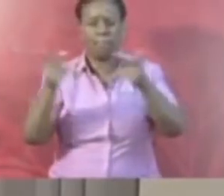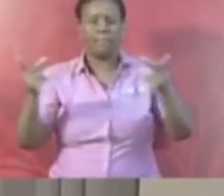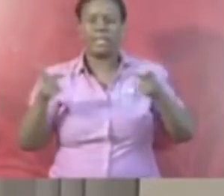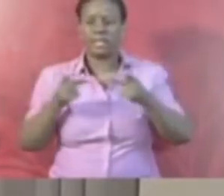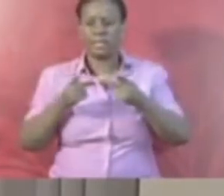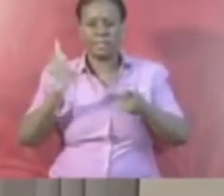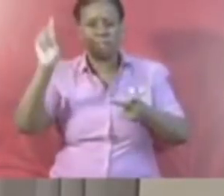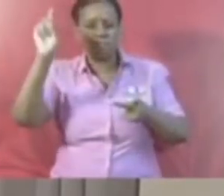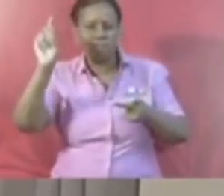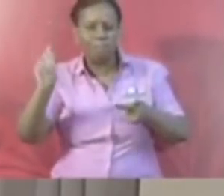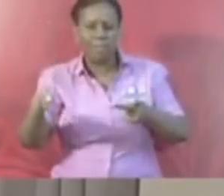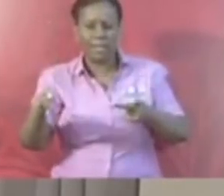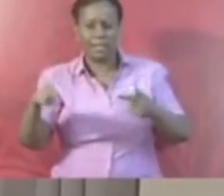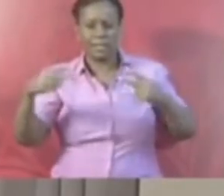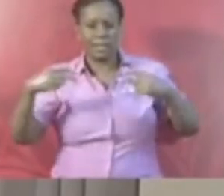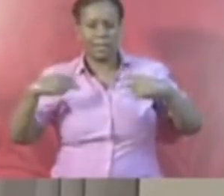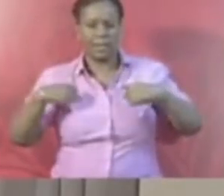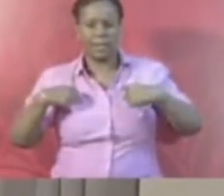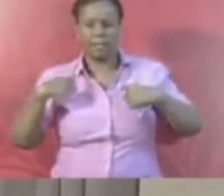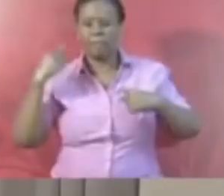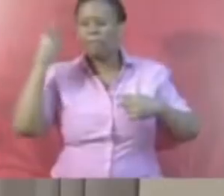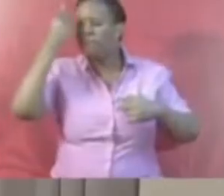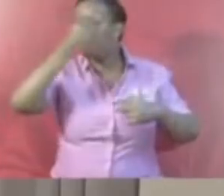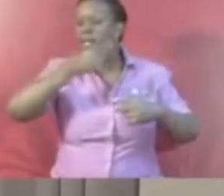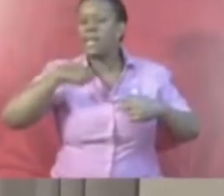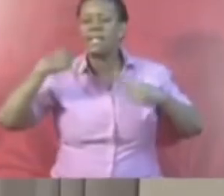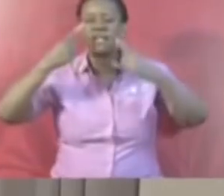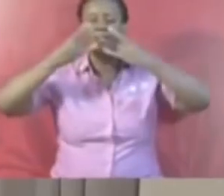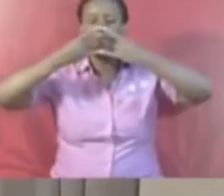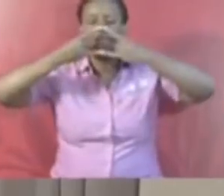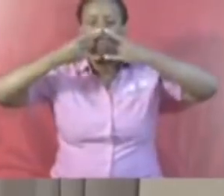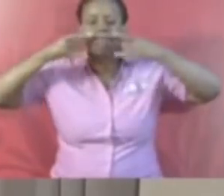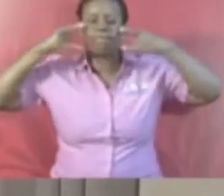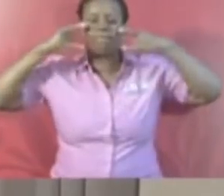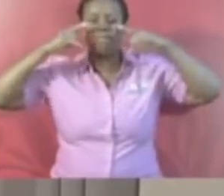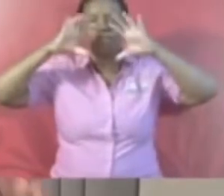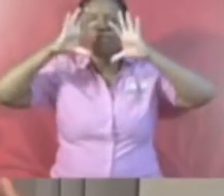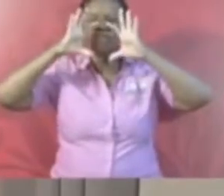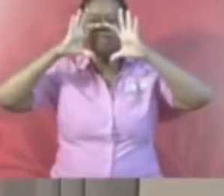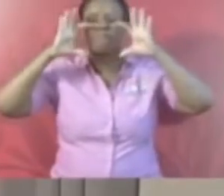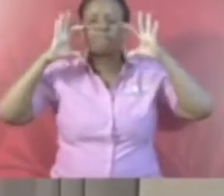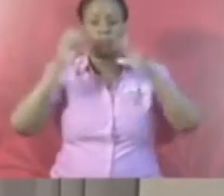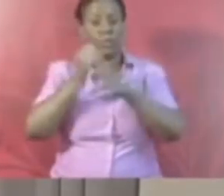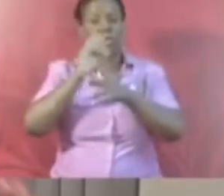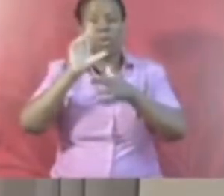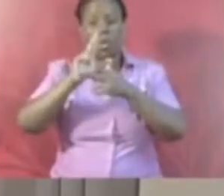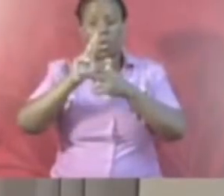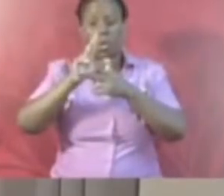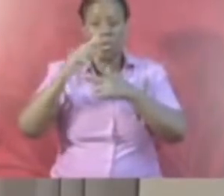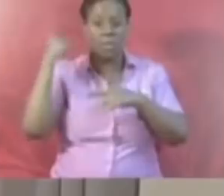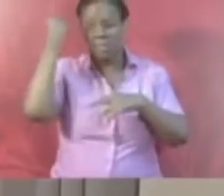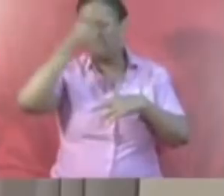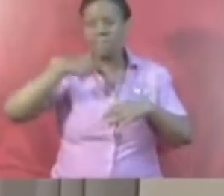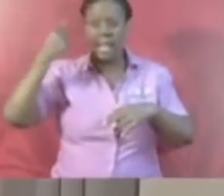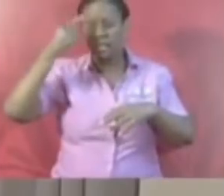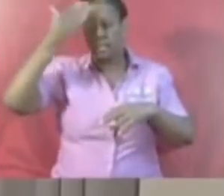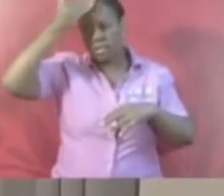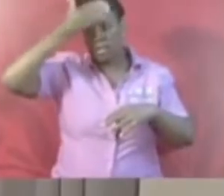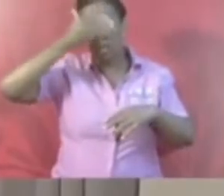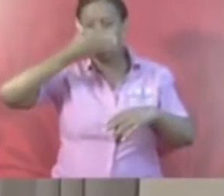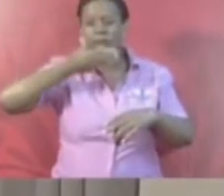mask, which is this, a face shield, which is this, or a